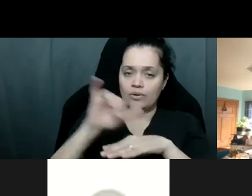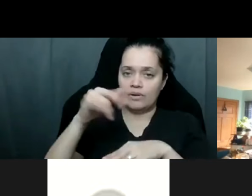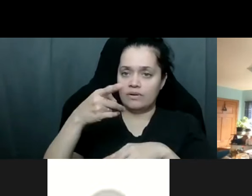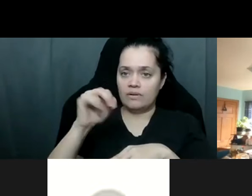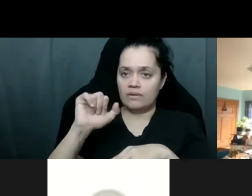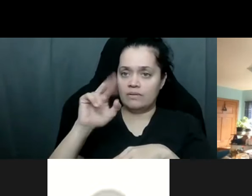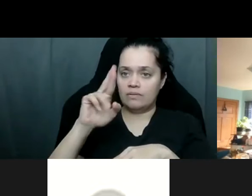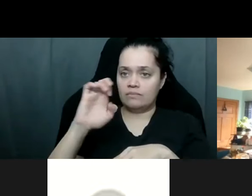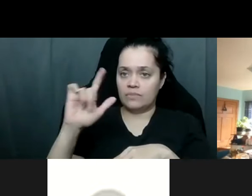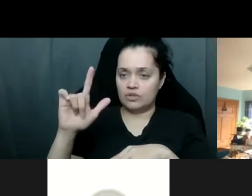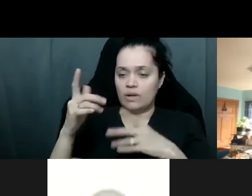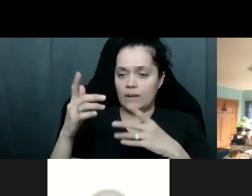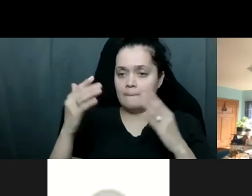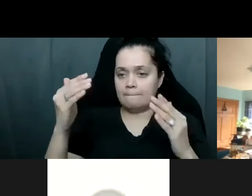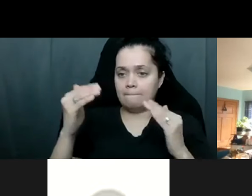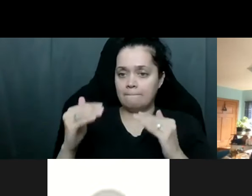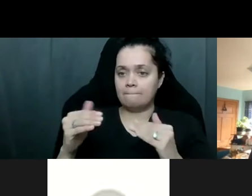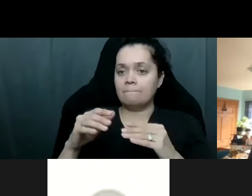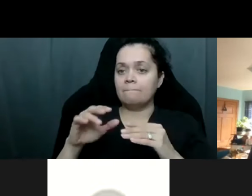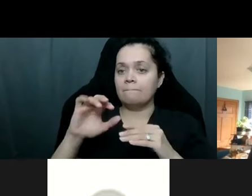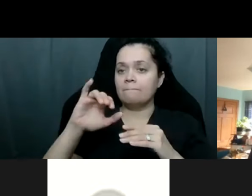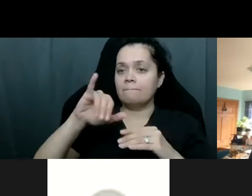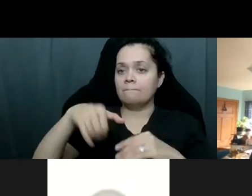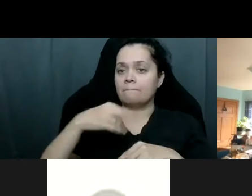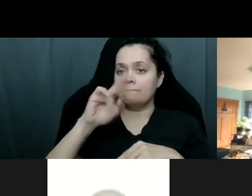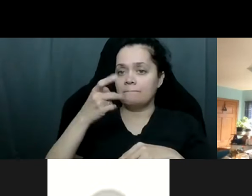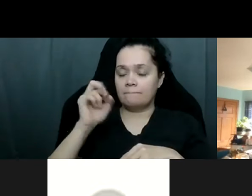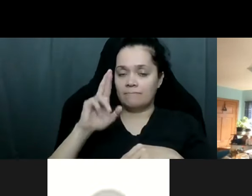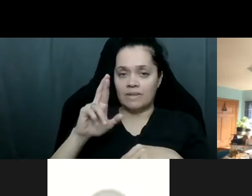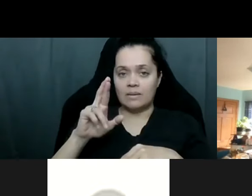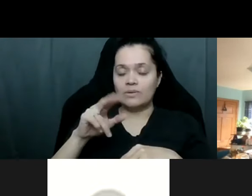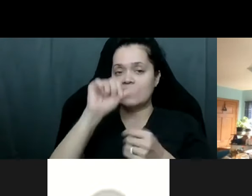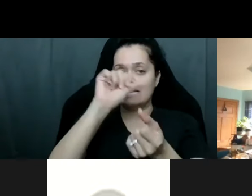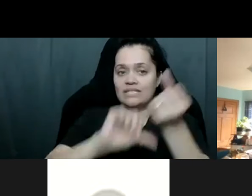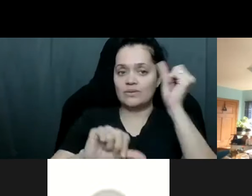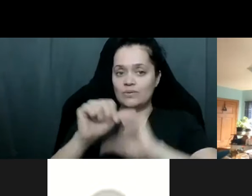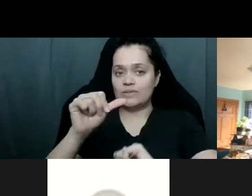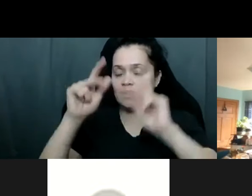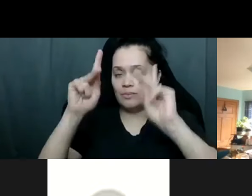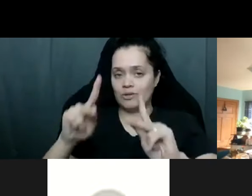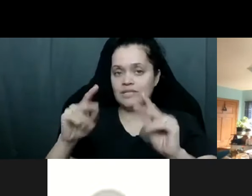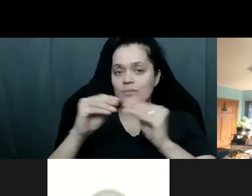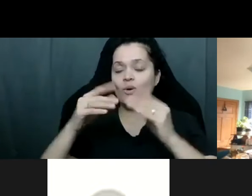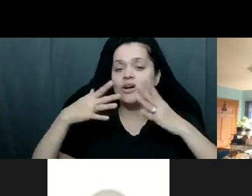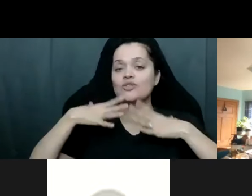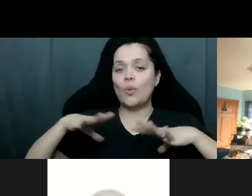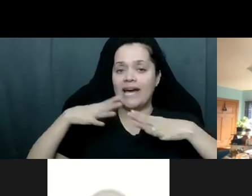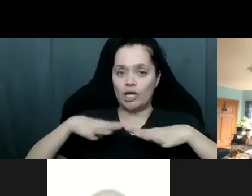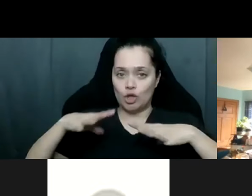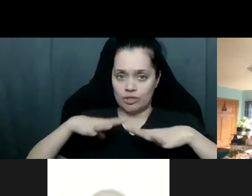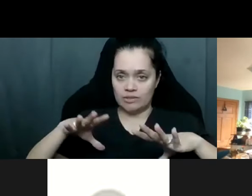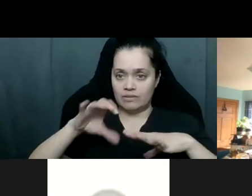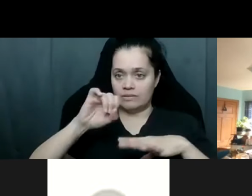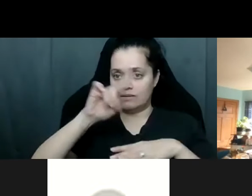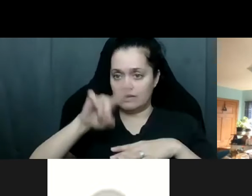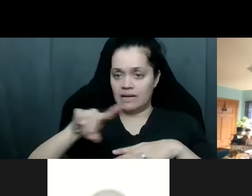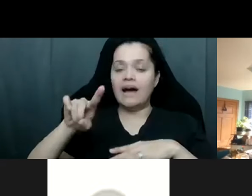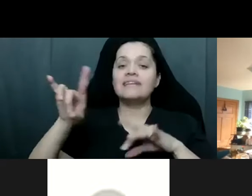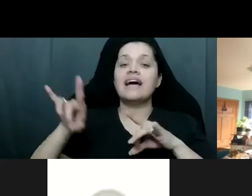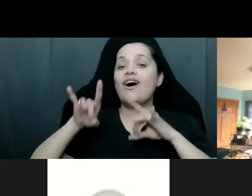gasoline, petrol. Jumper is not a suicide victim, but is a sweater. Oz is